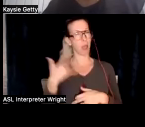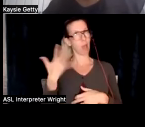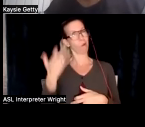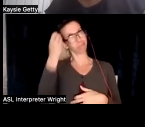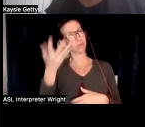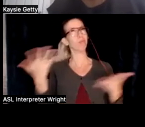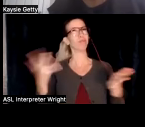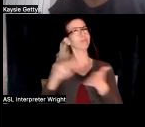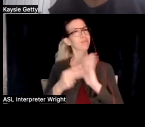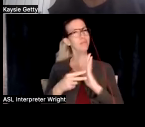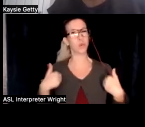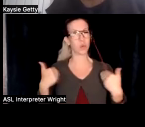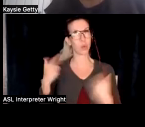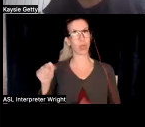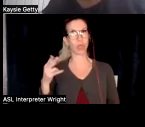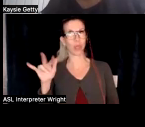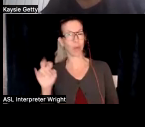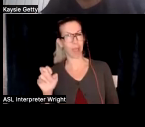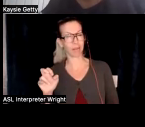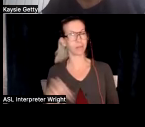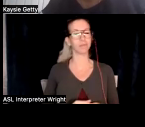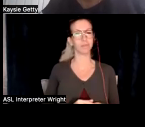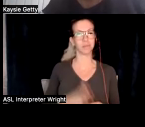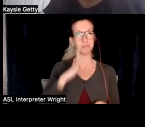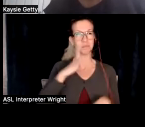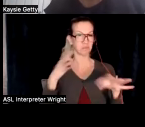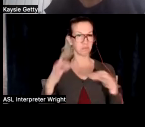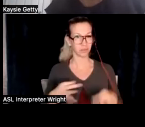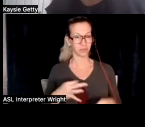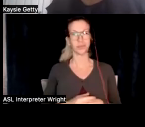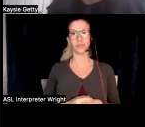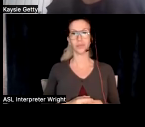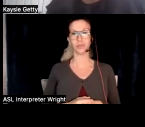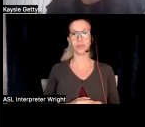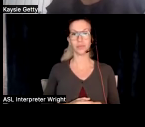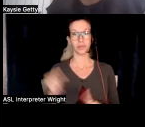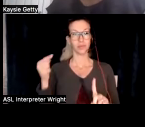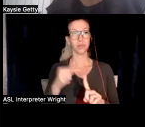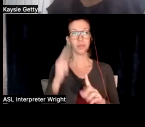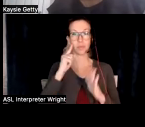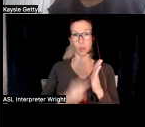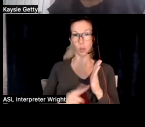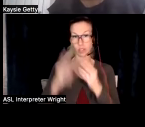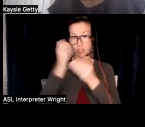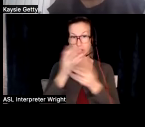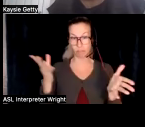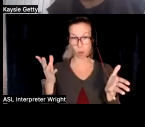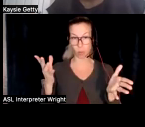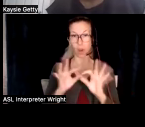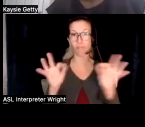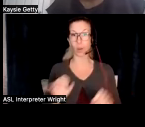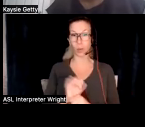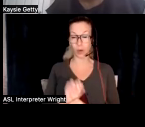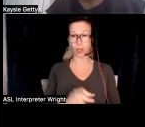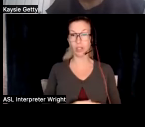Youth Thrive, if you're wondering, and put it in some context. So it is a research-informed framework, and we have a